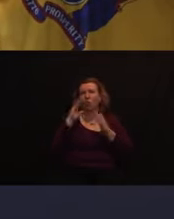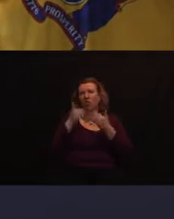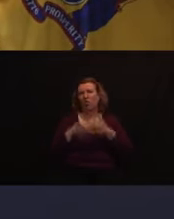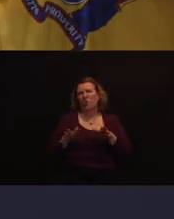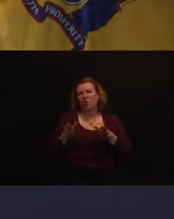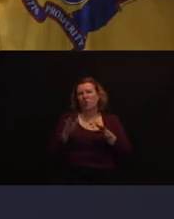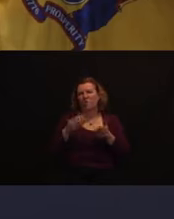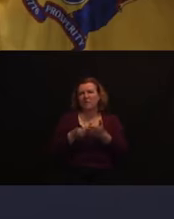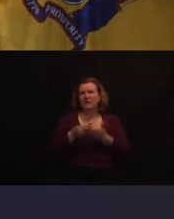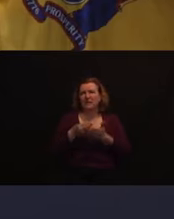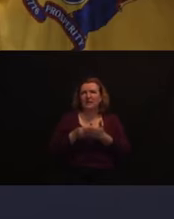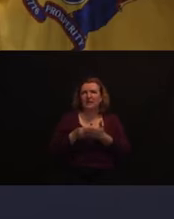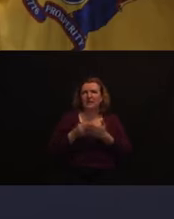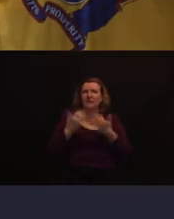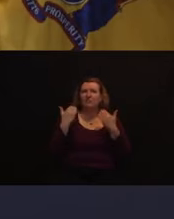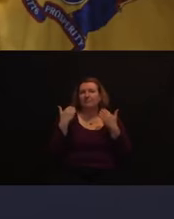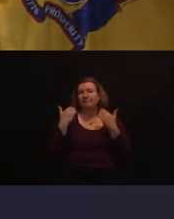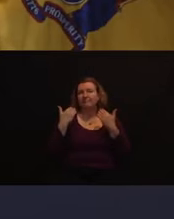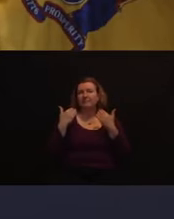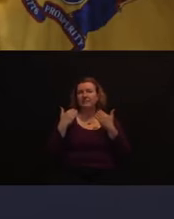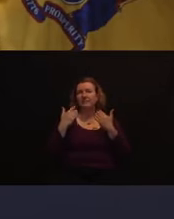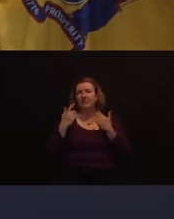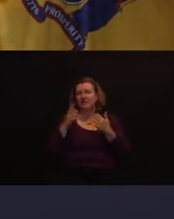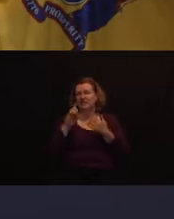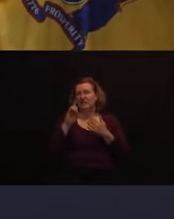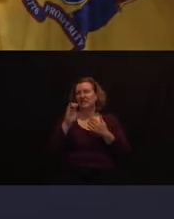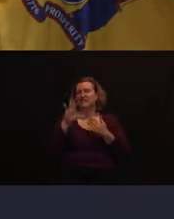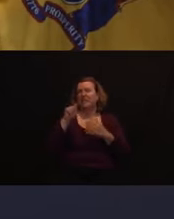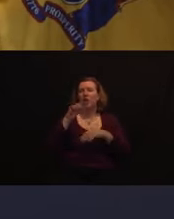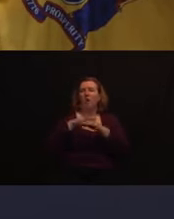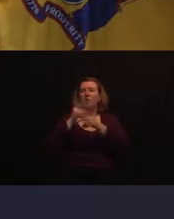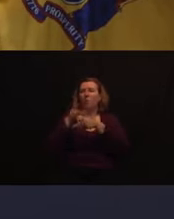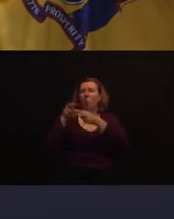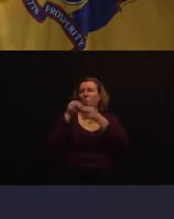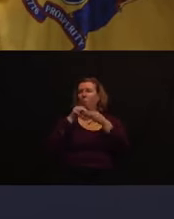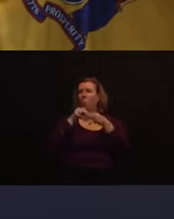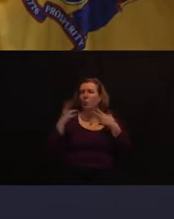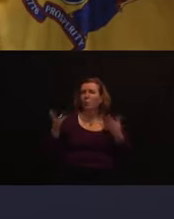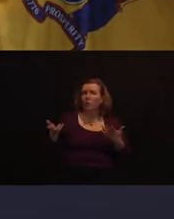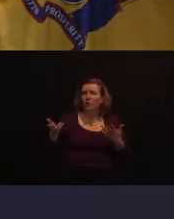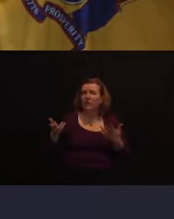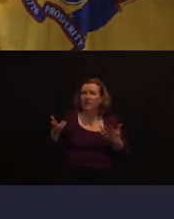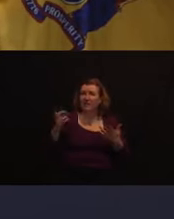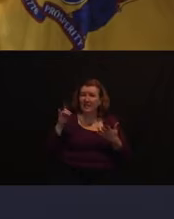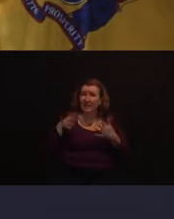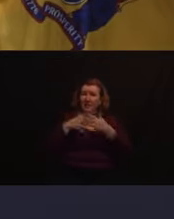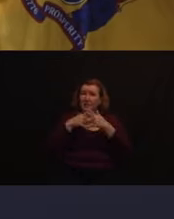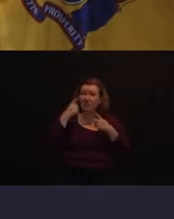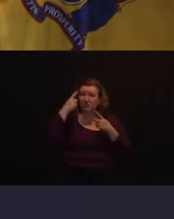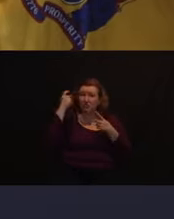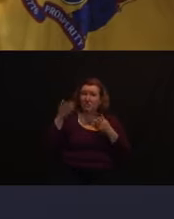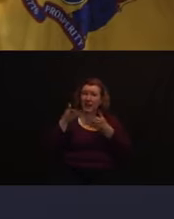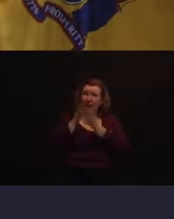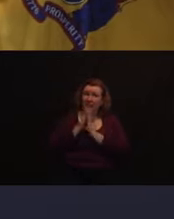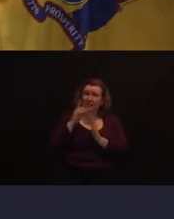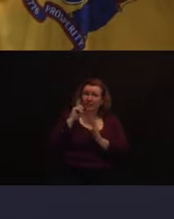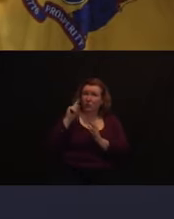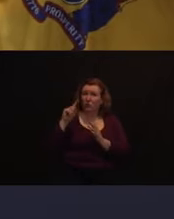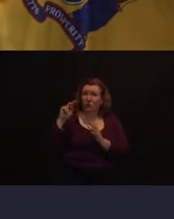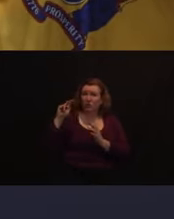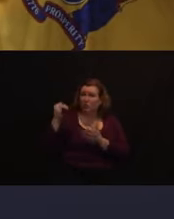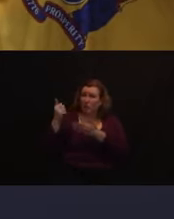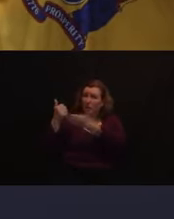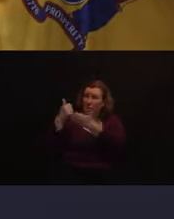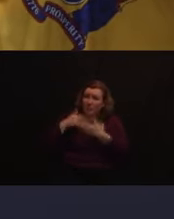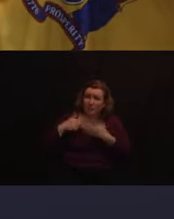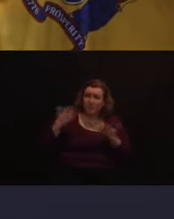on loan payments. I'm wondering if American Dream has asked the state for help with this. I'm wondering if the state intends to